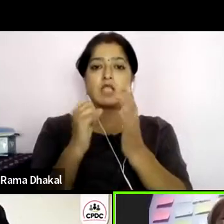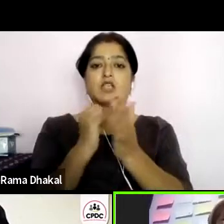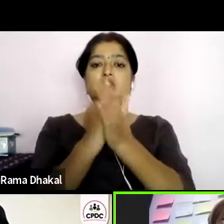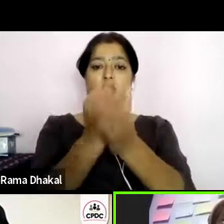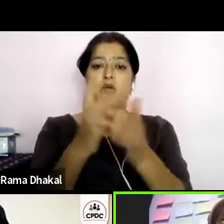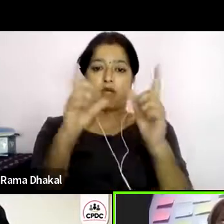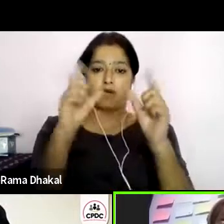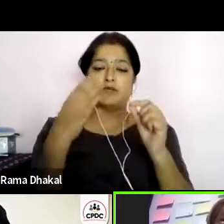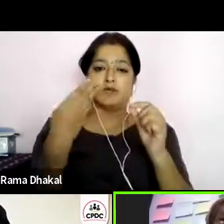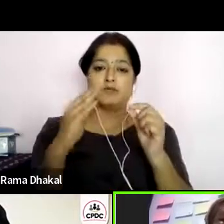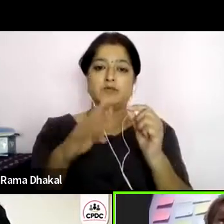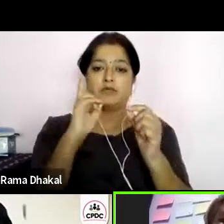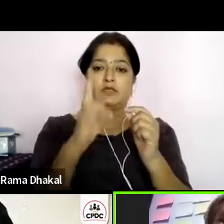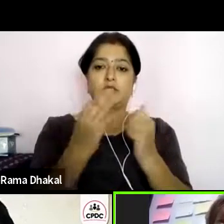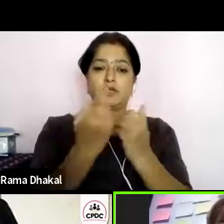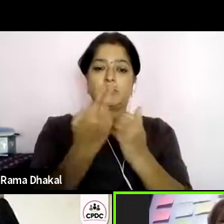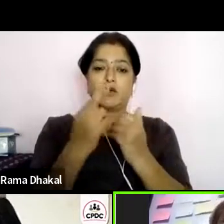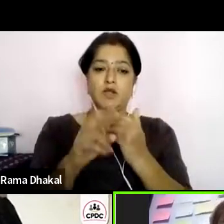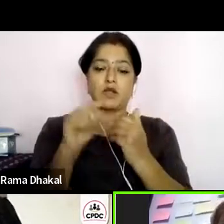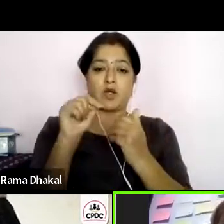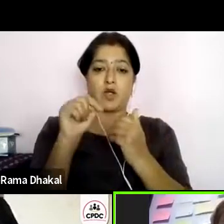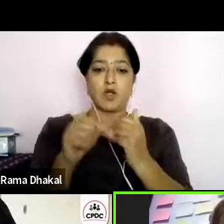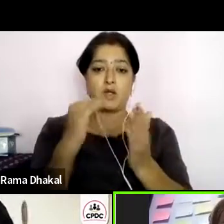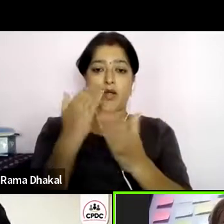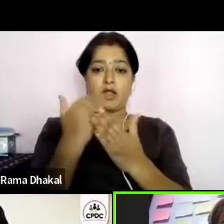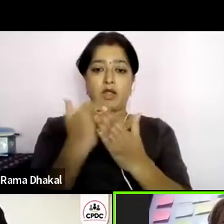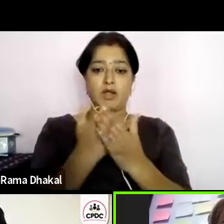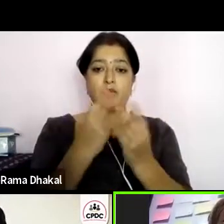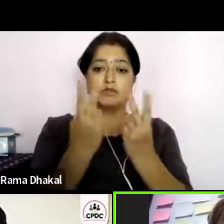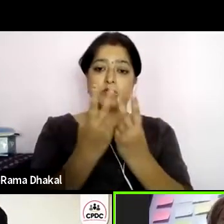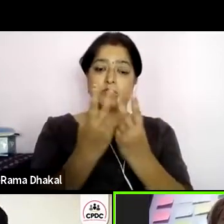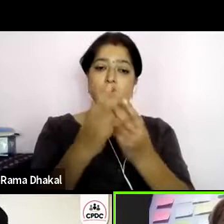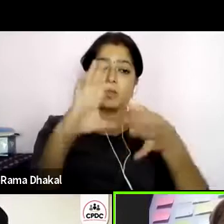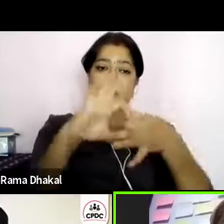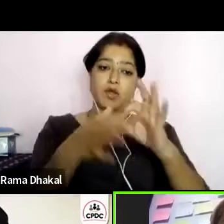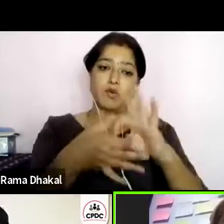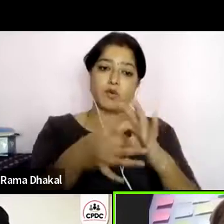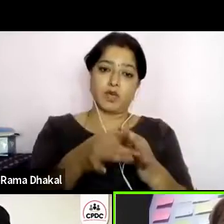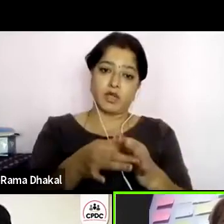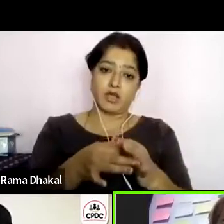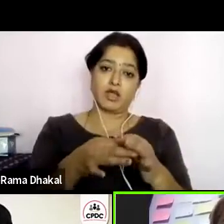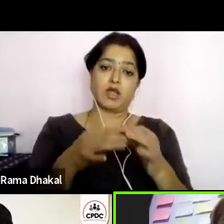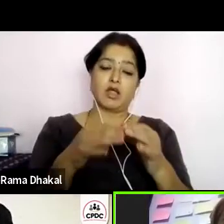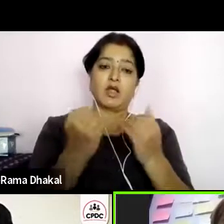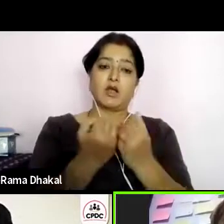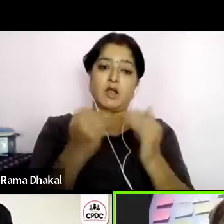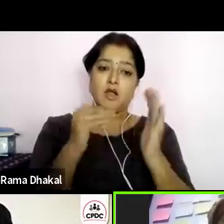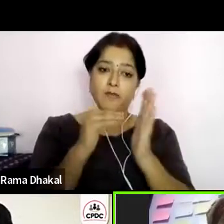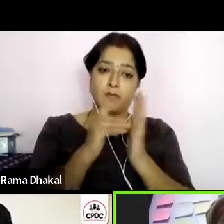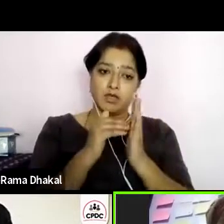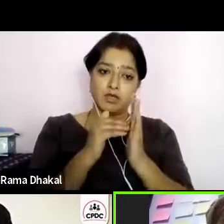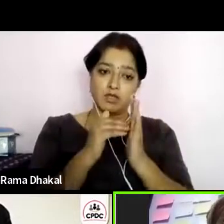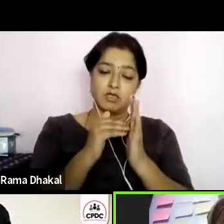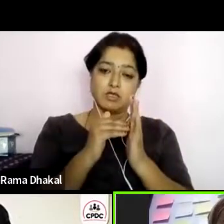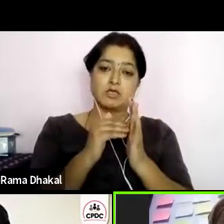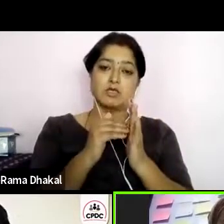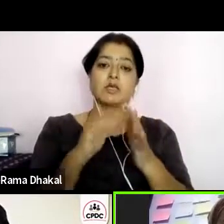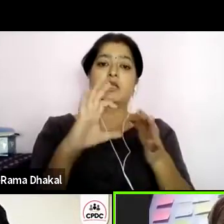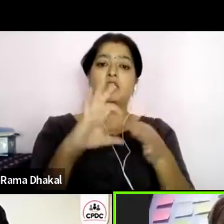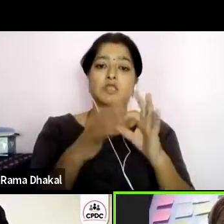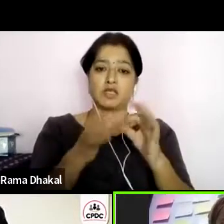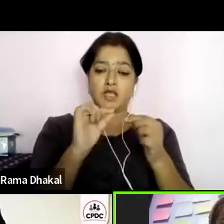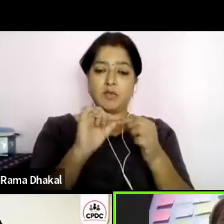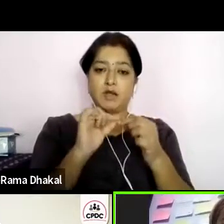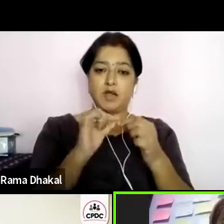exchange programs, networking meetings with partners like those we're having on this platform already,